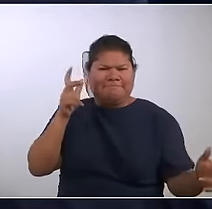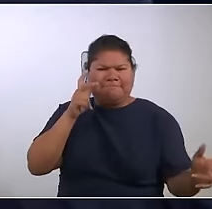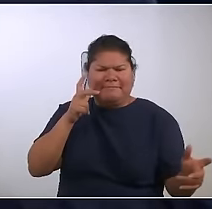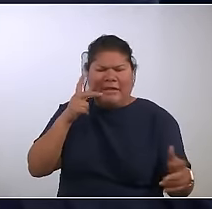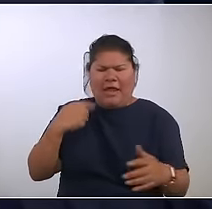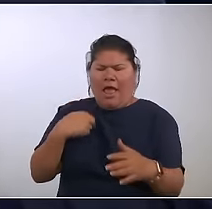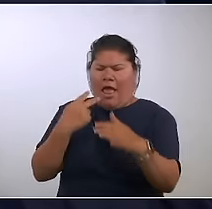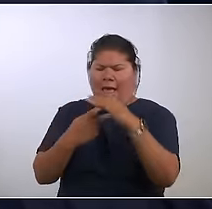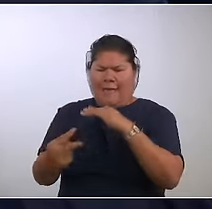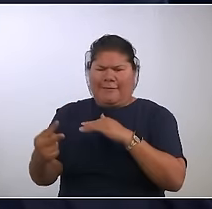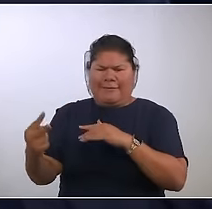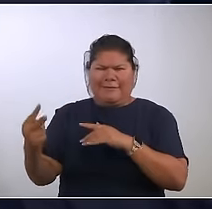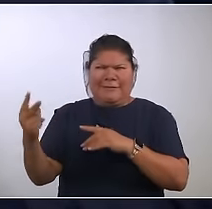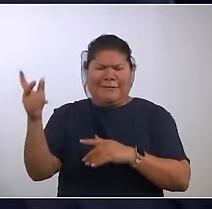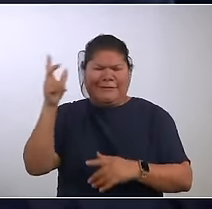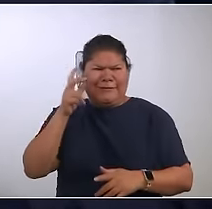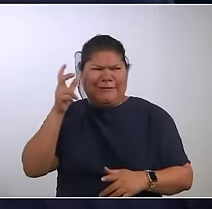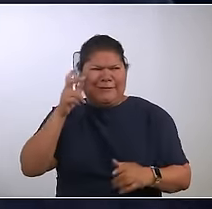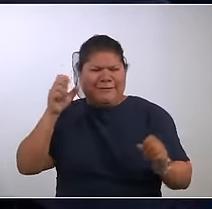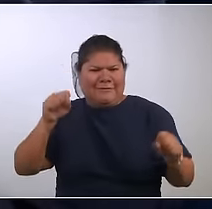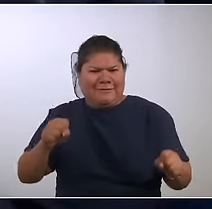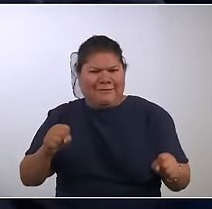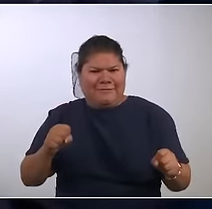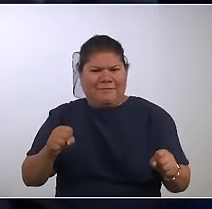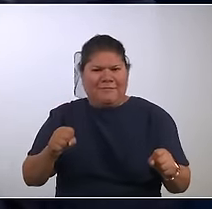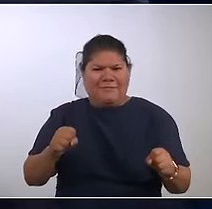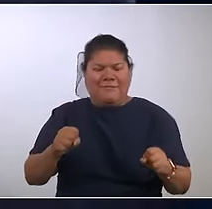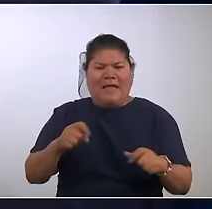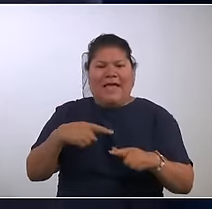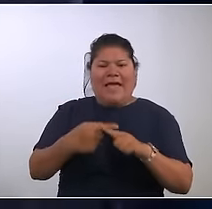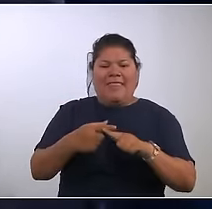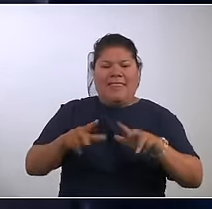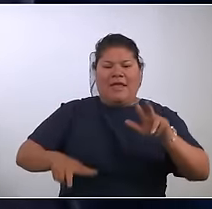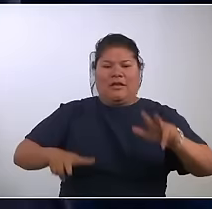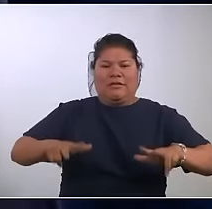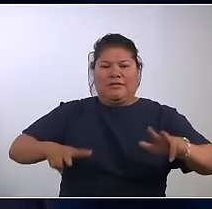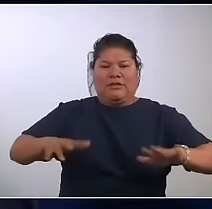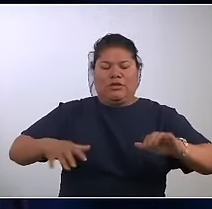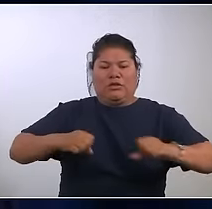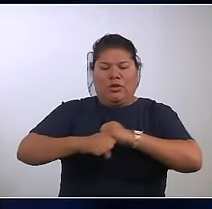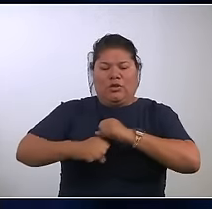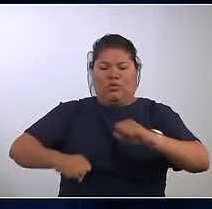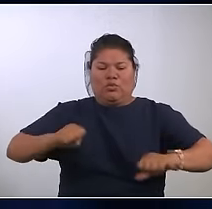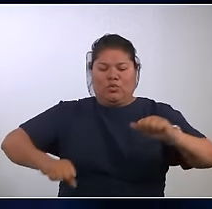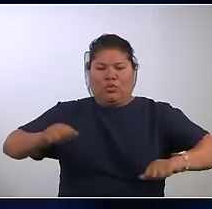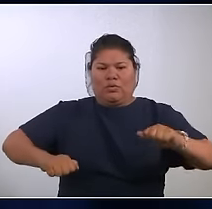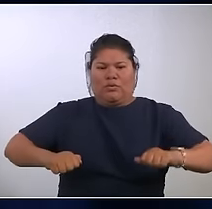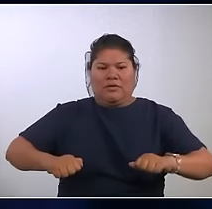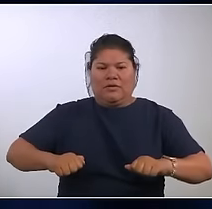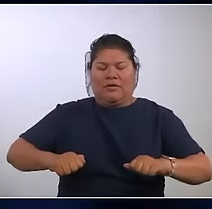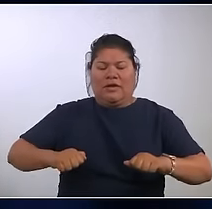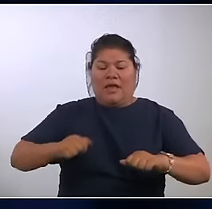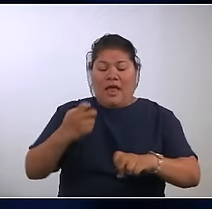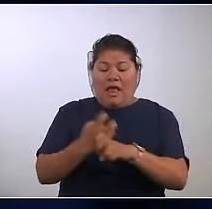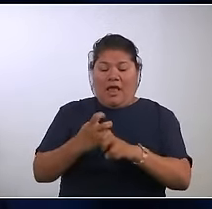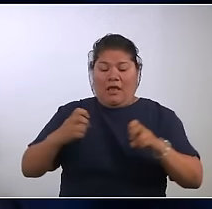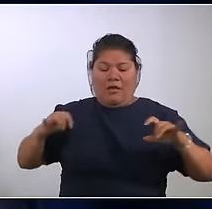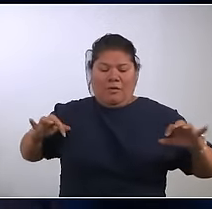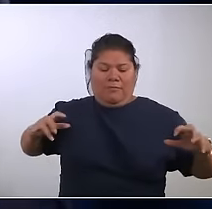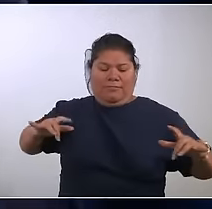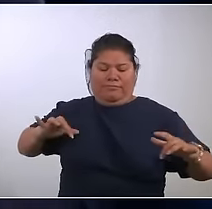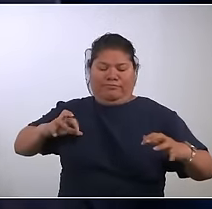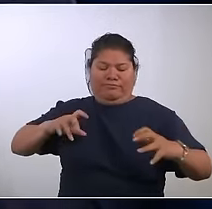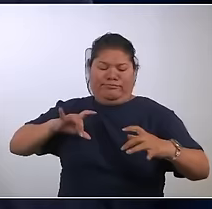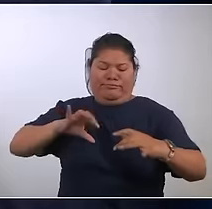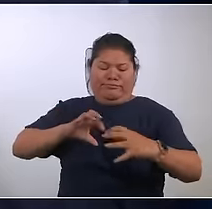yo profetizaba, and there was a sound while y I prophesied, aquí un temblor, and therefore an earthquake, y sus los huesos se juntaron, and the